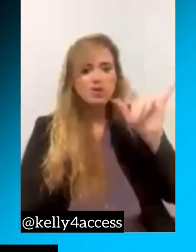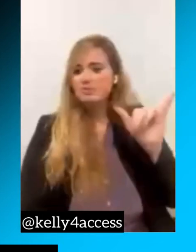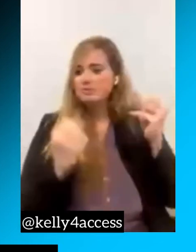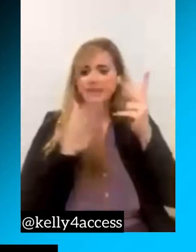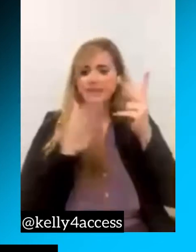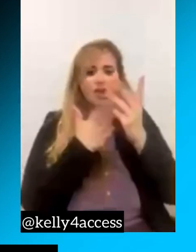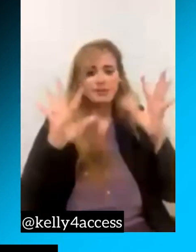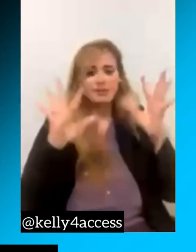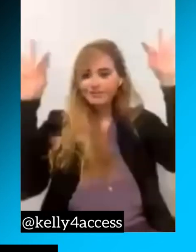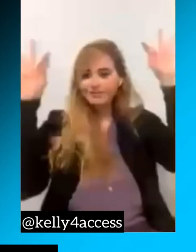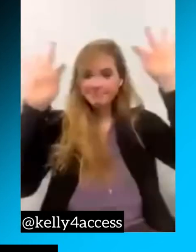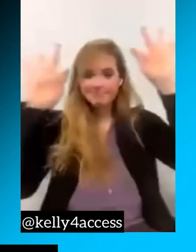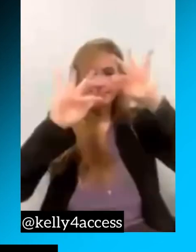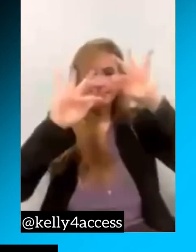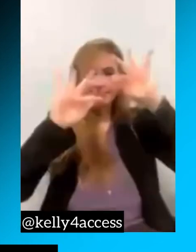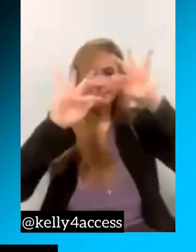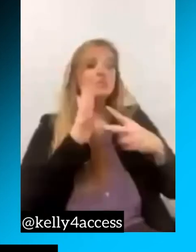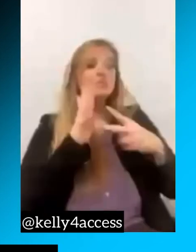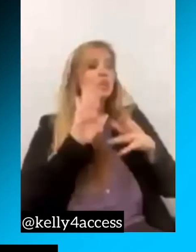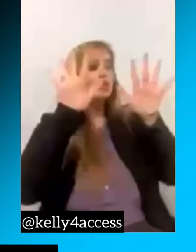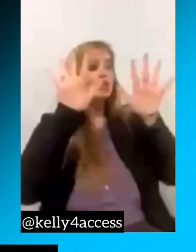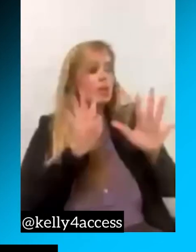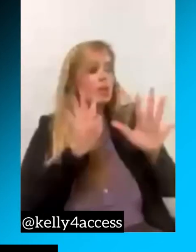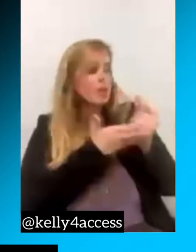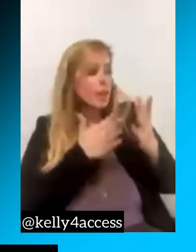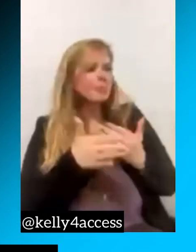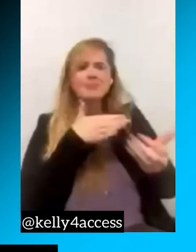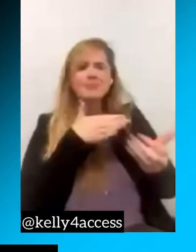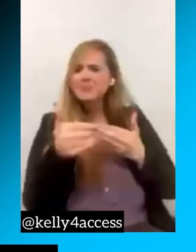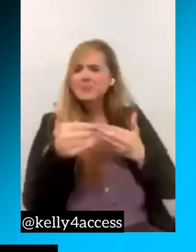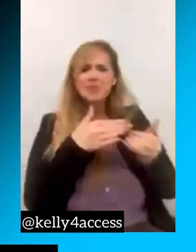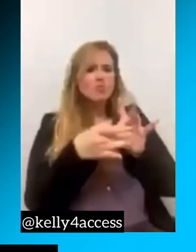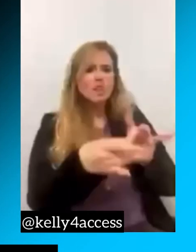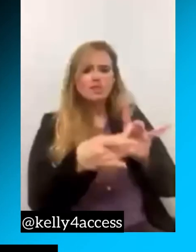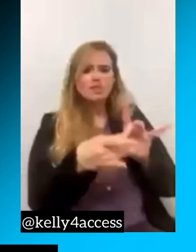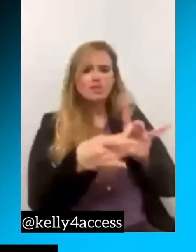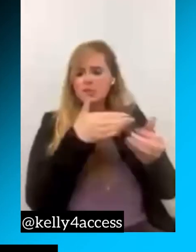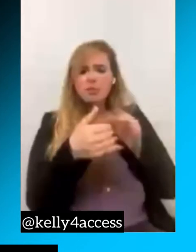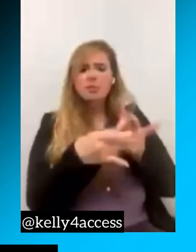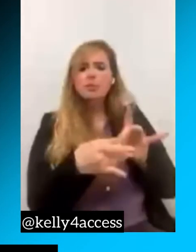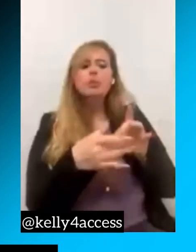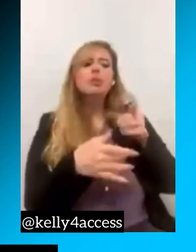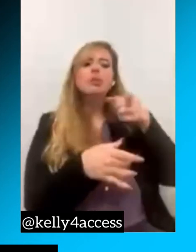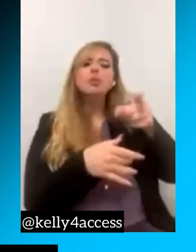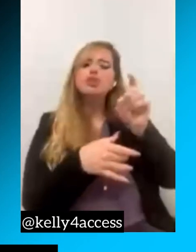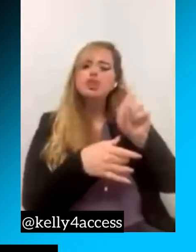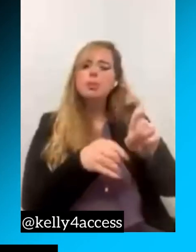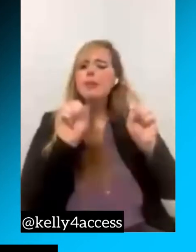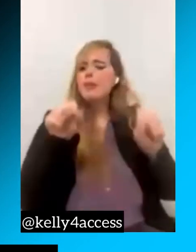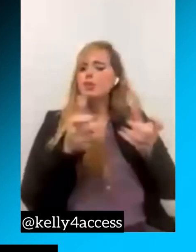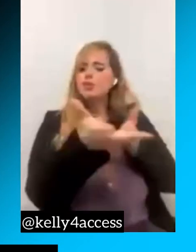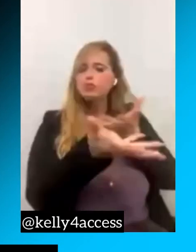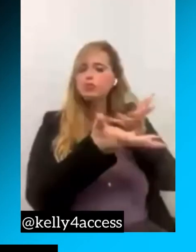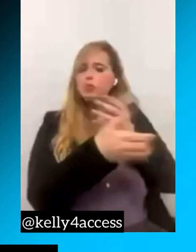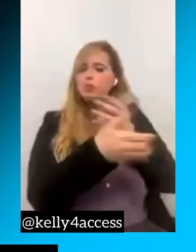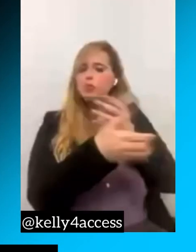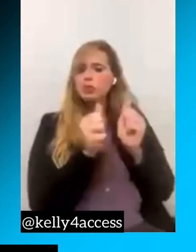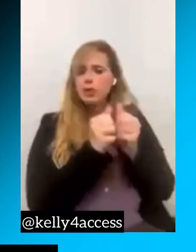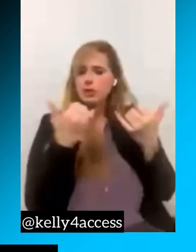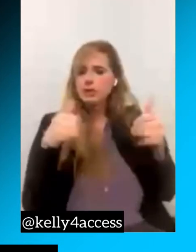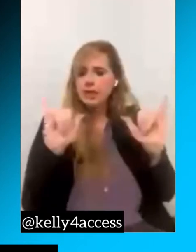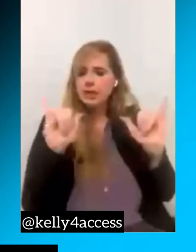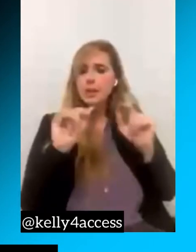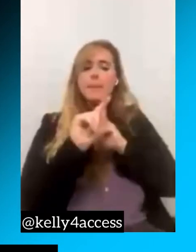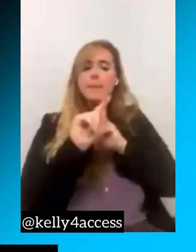a great therapist, regardless of what their relationship is like, will still be able to work with you. Yeah. But I think